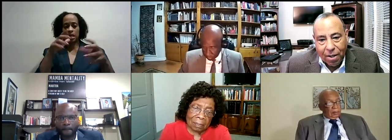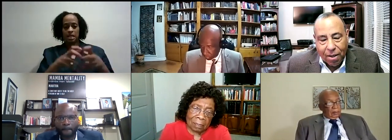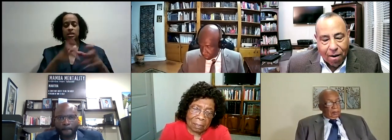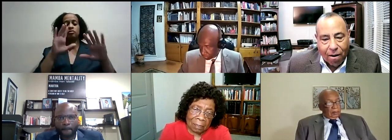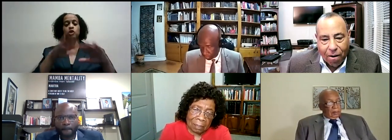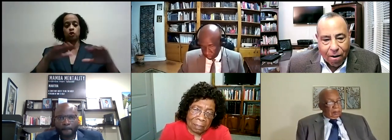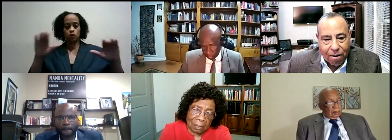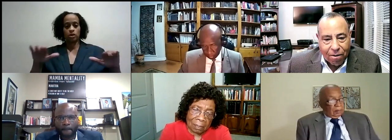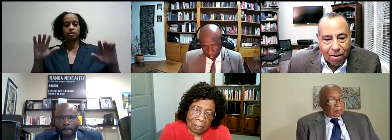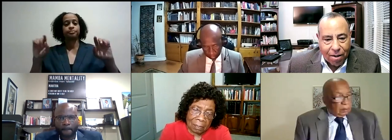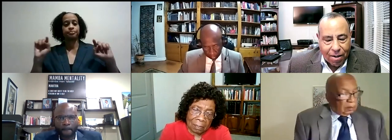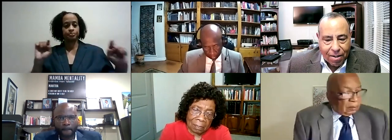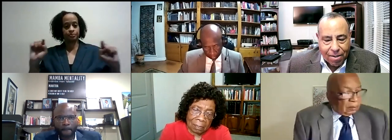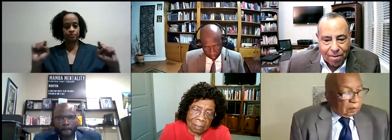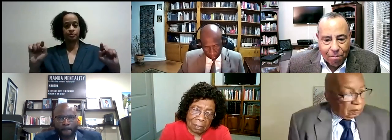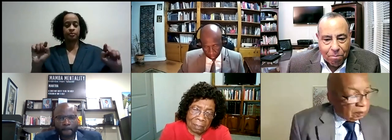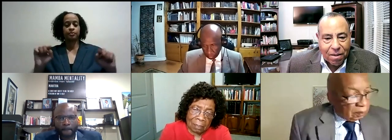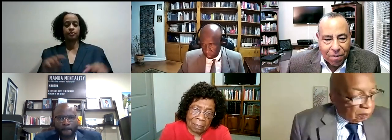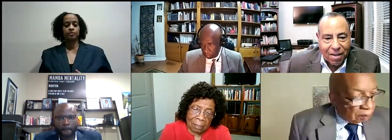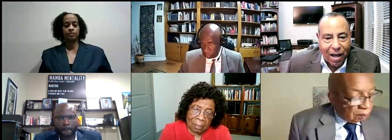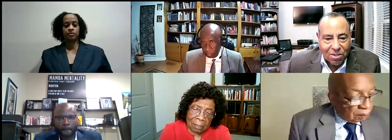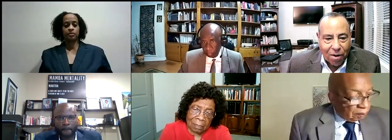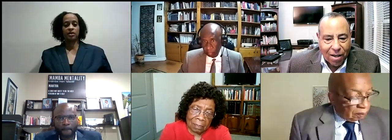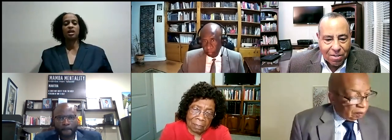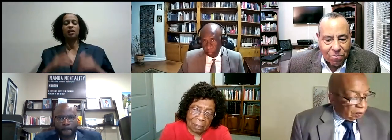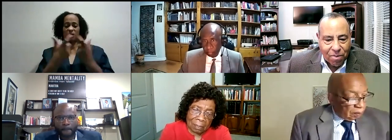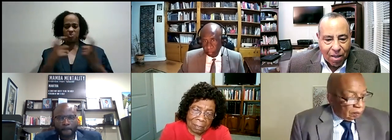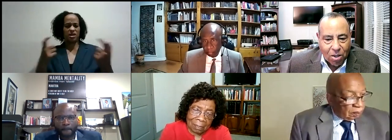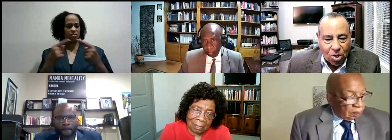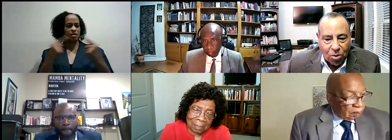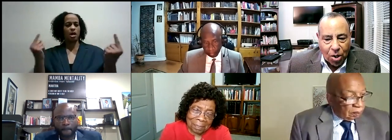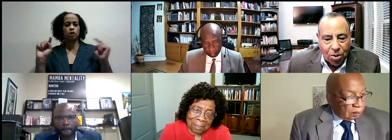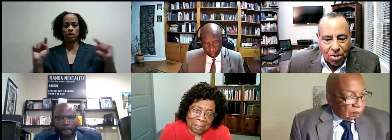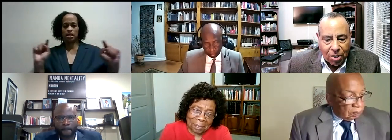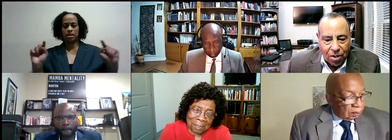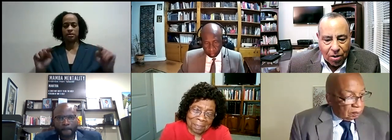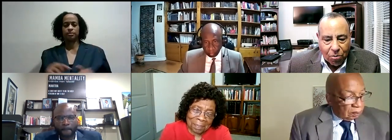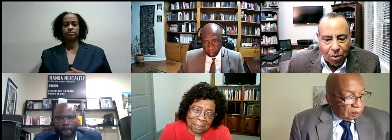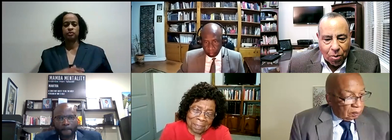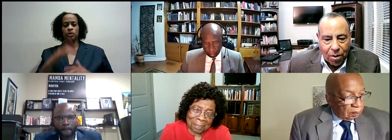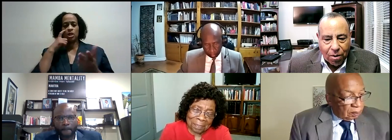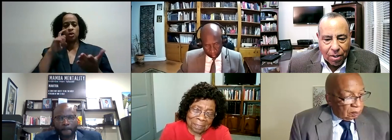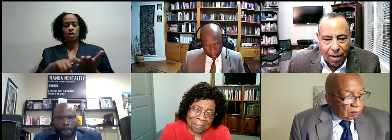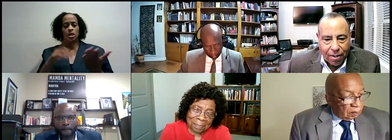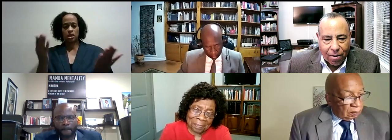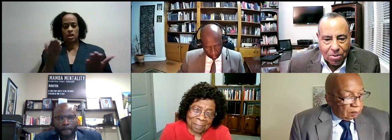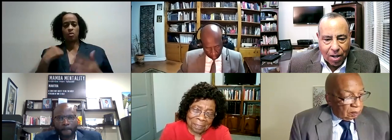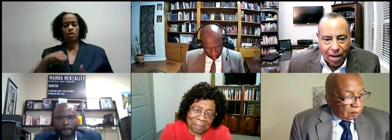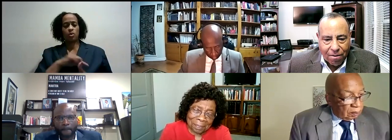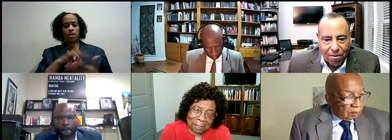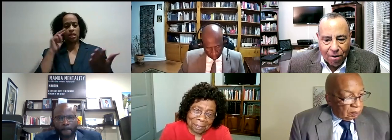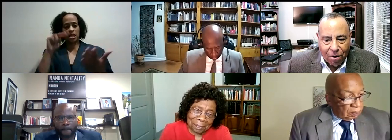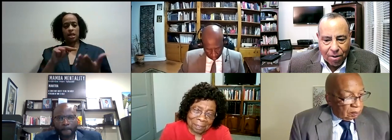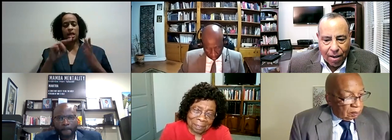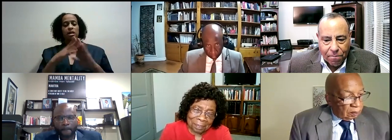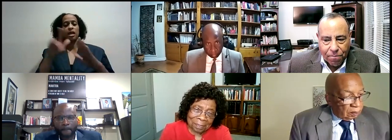children are a big, big contrast. So notice here what we're looking at in our